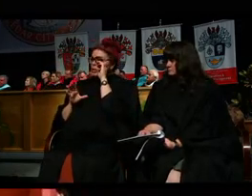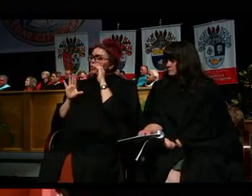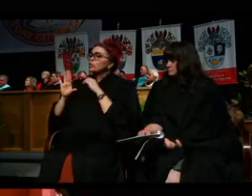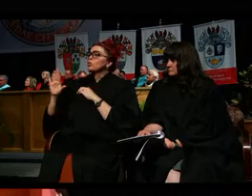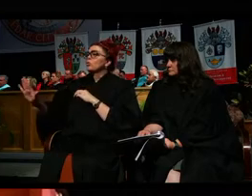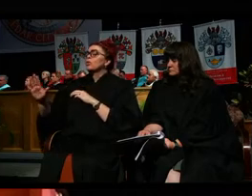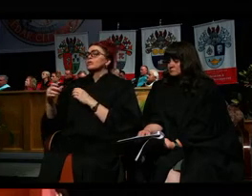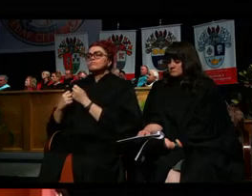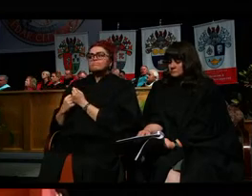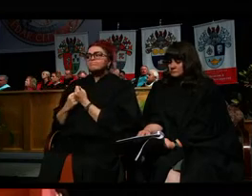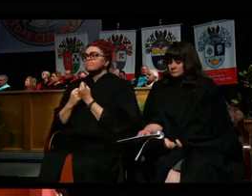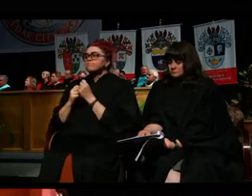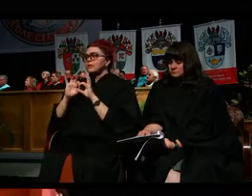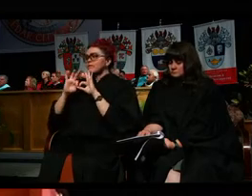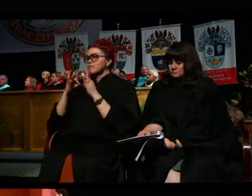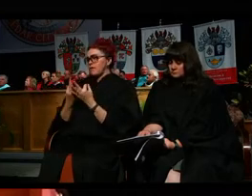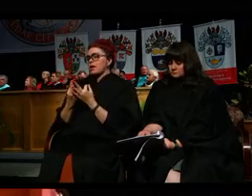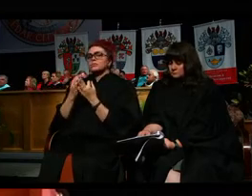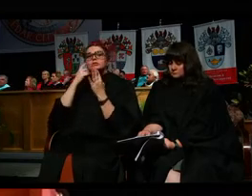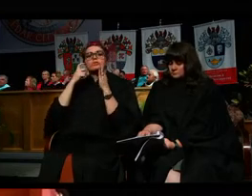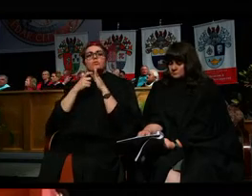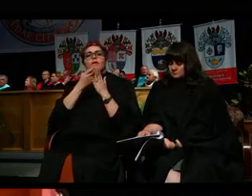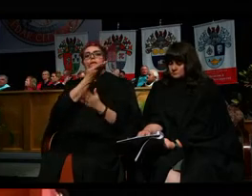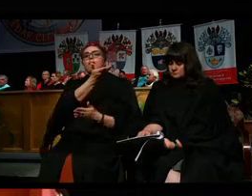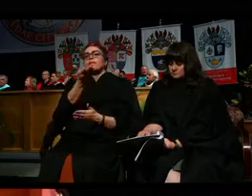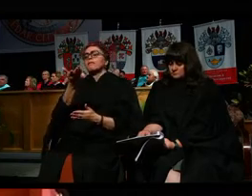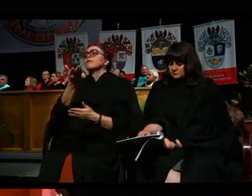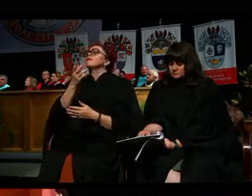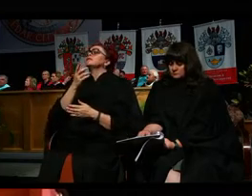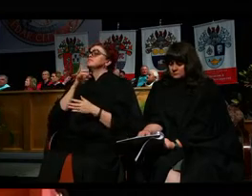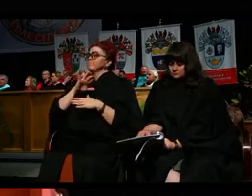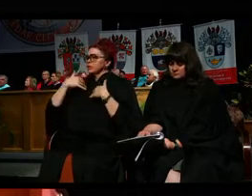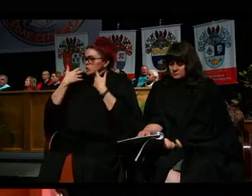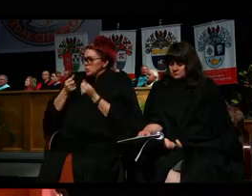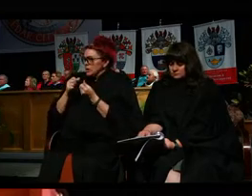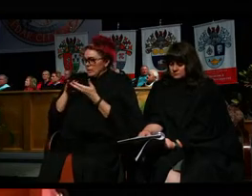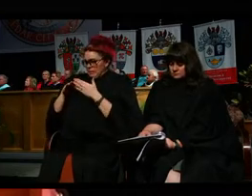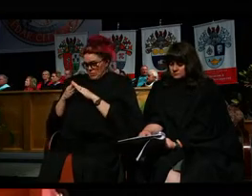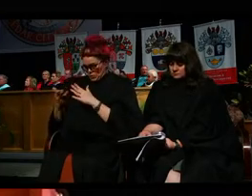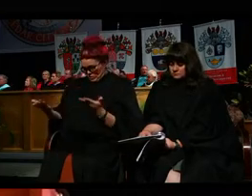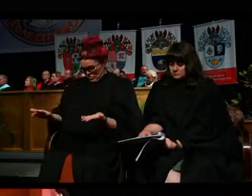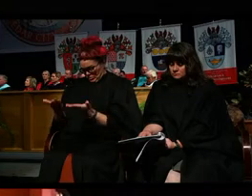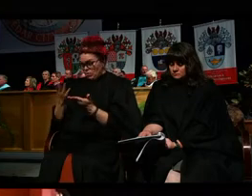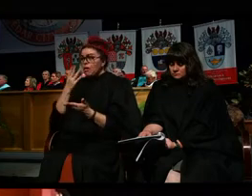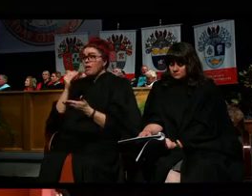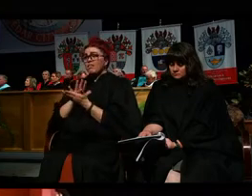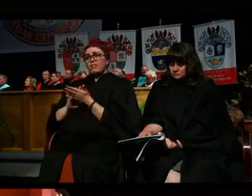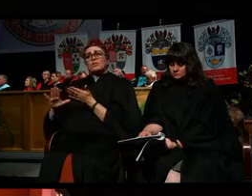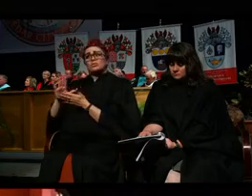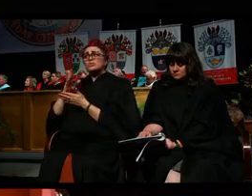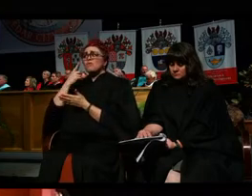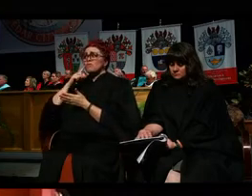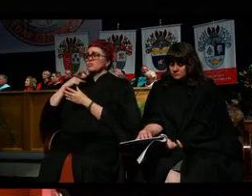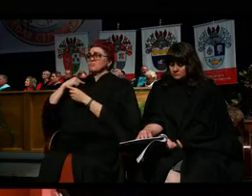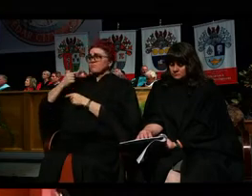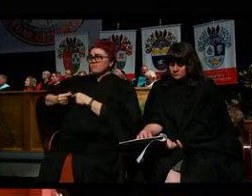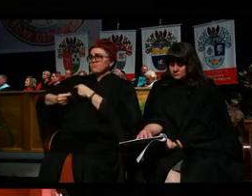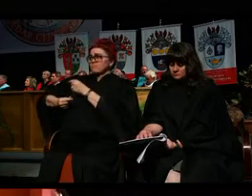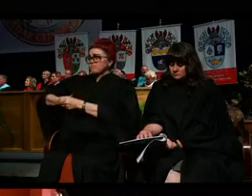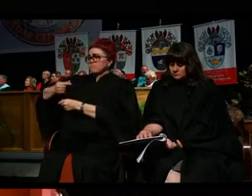incredibly supportive family who have strengthened this community and university for